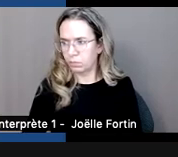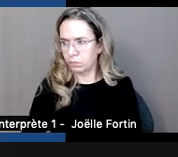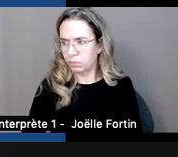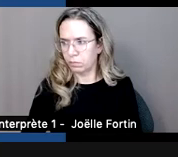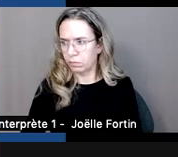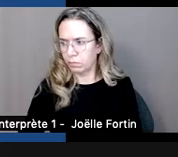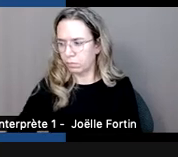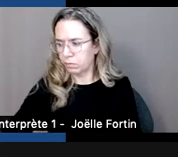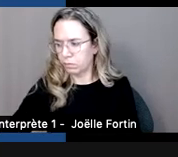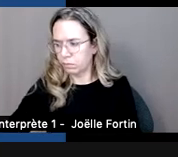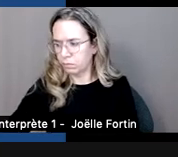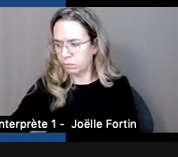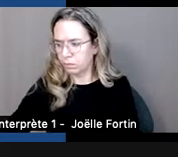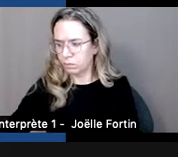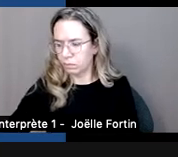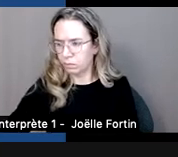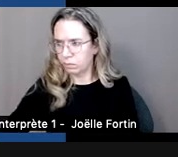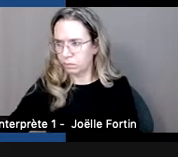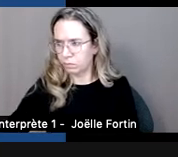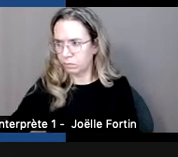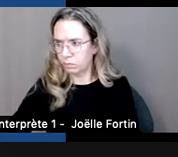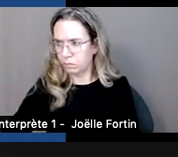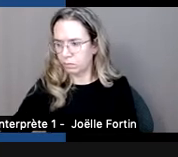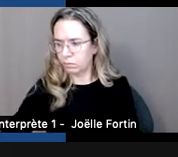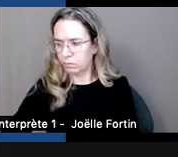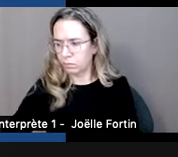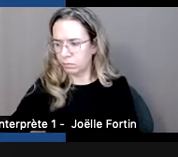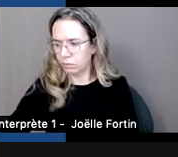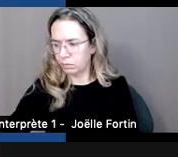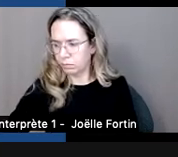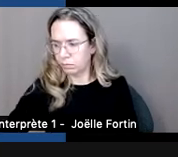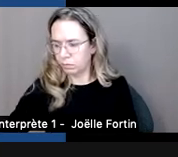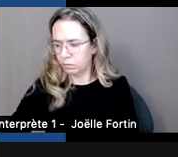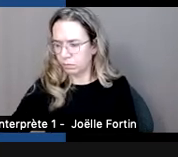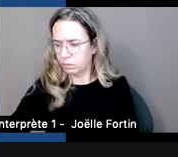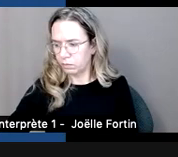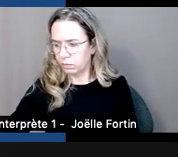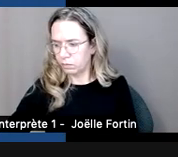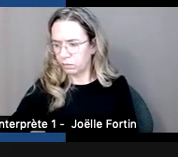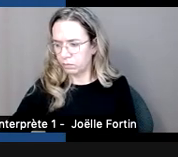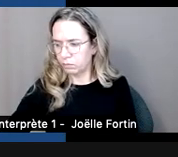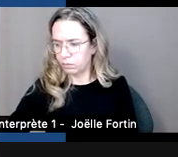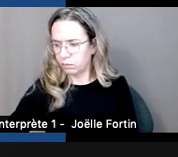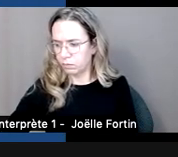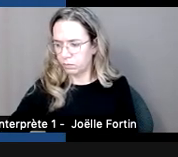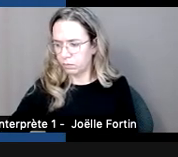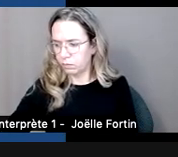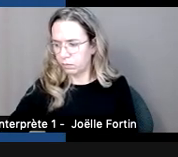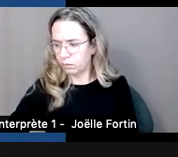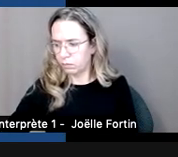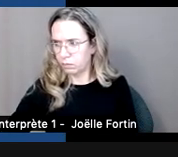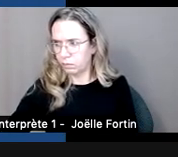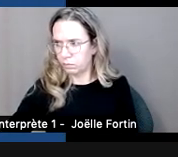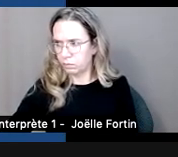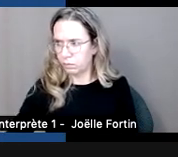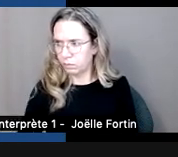We must understand exactly what the problem is. What are they doing that causes